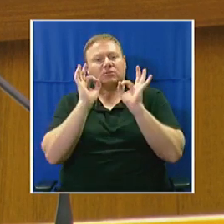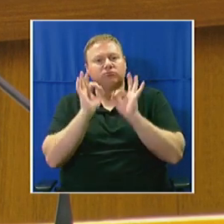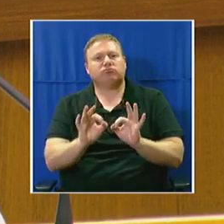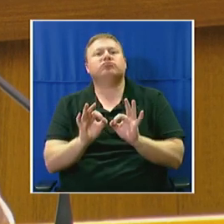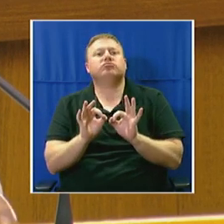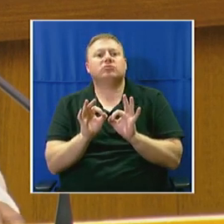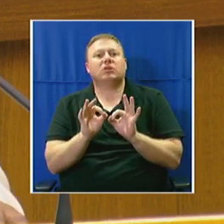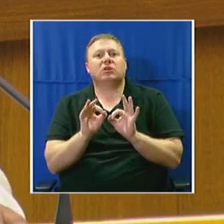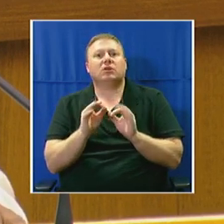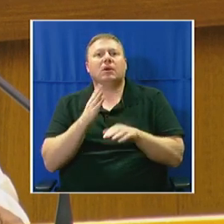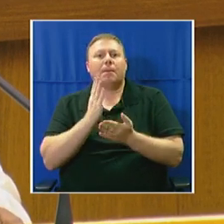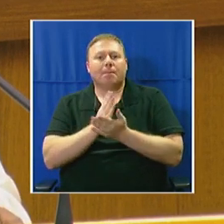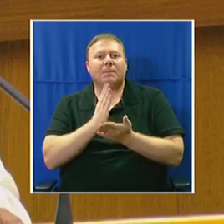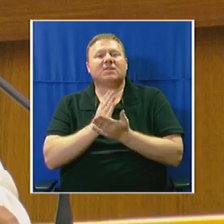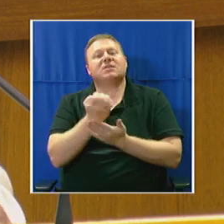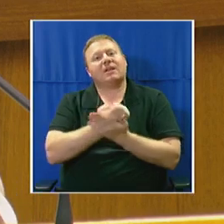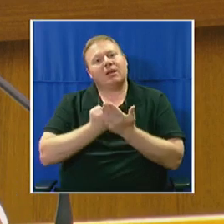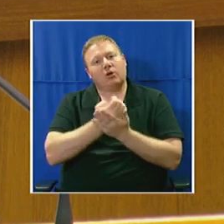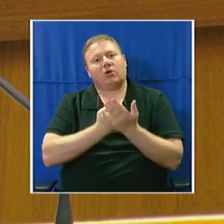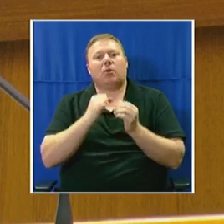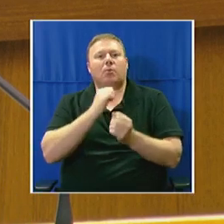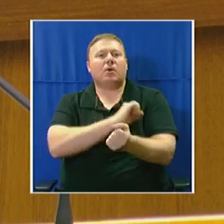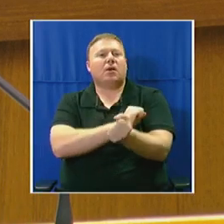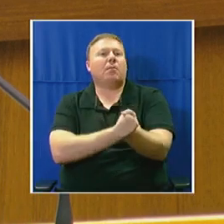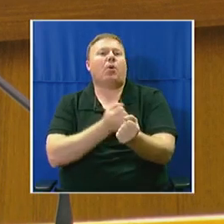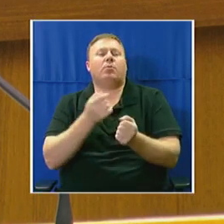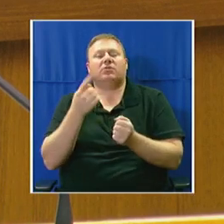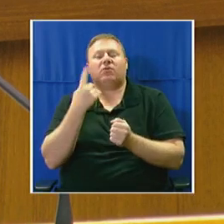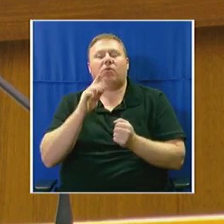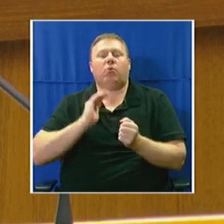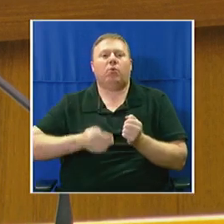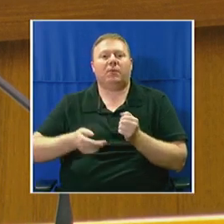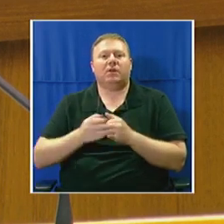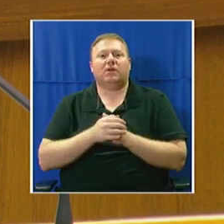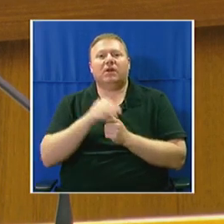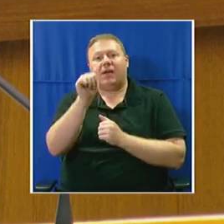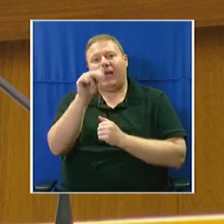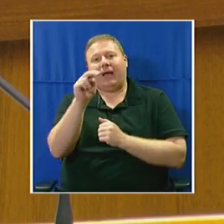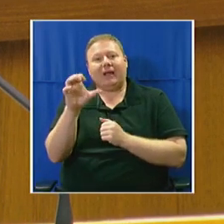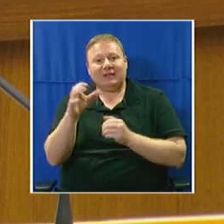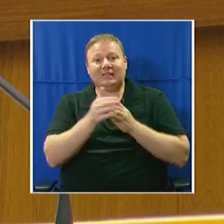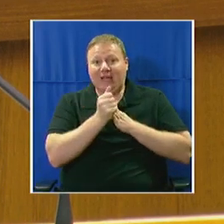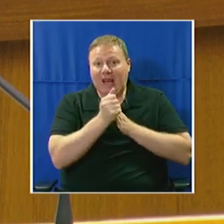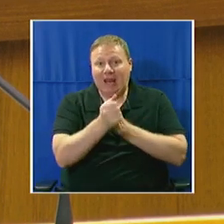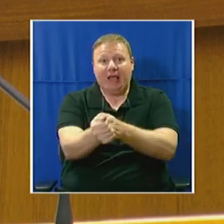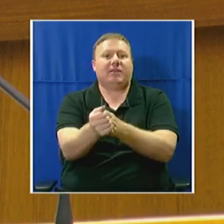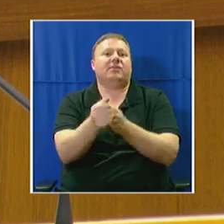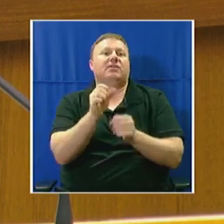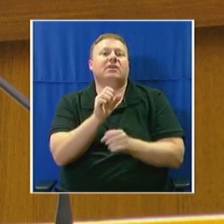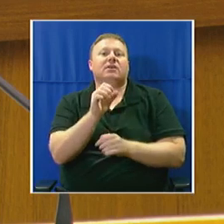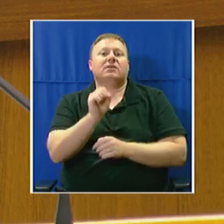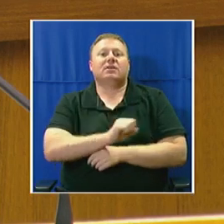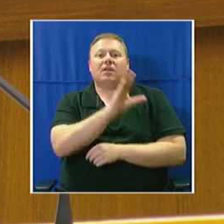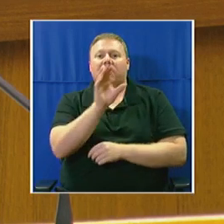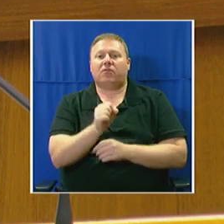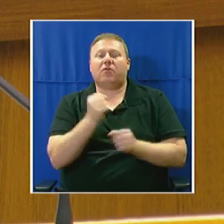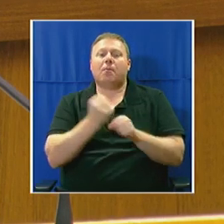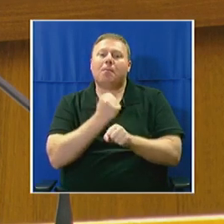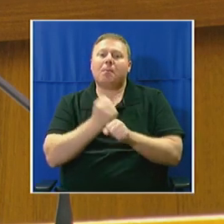empowerment of women the African National Congress has led South Africa in ensuring that the